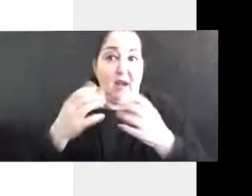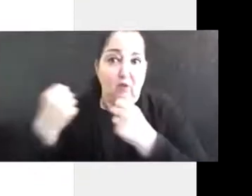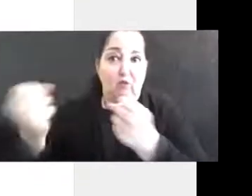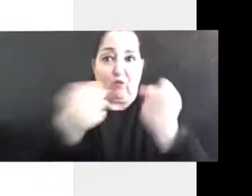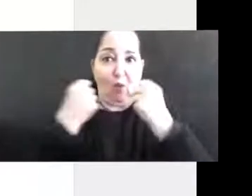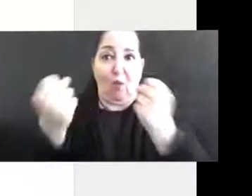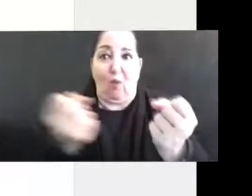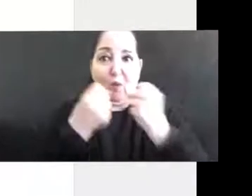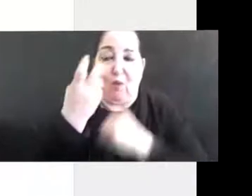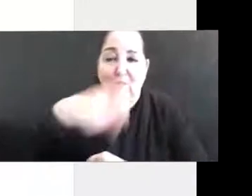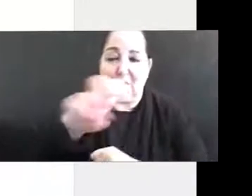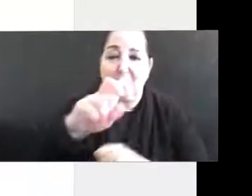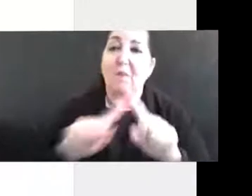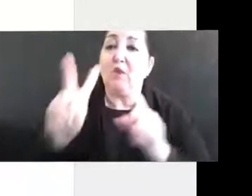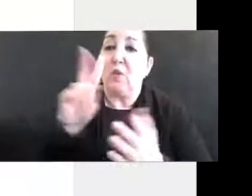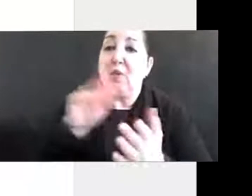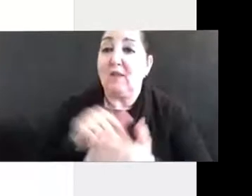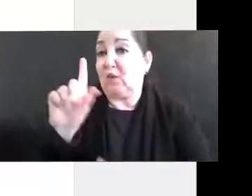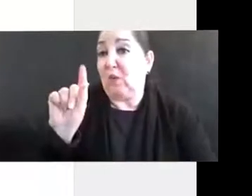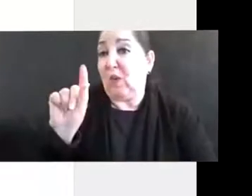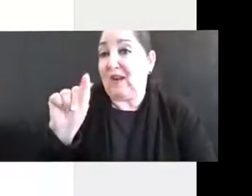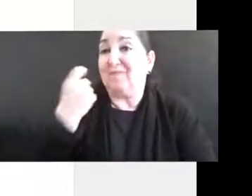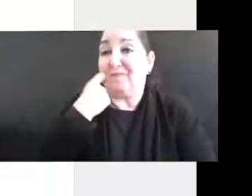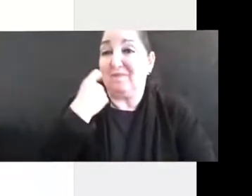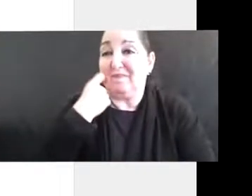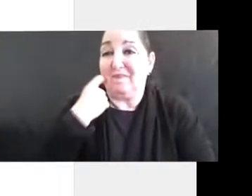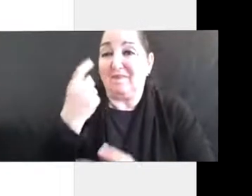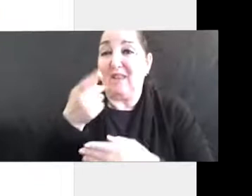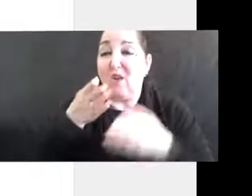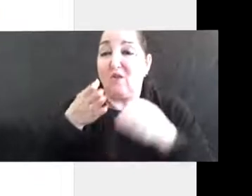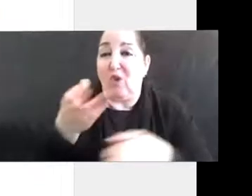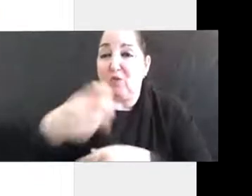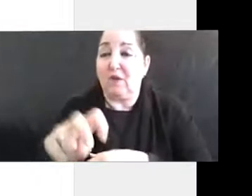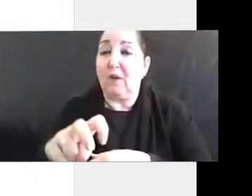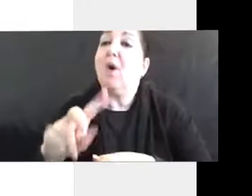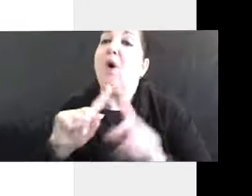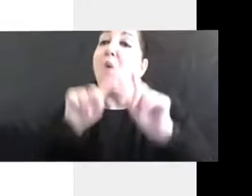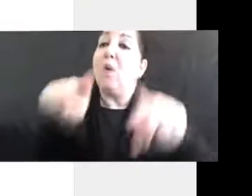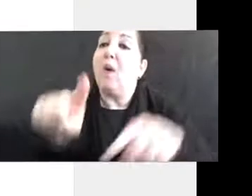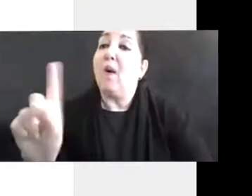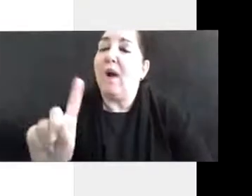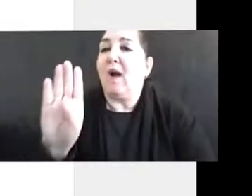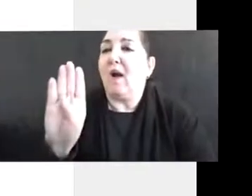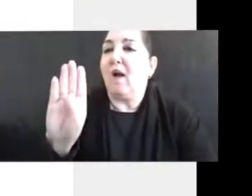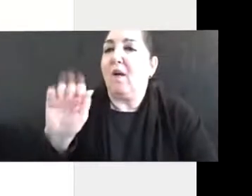in 2020, our last road trip was in